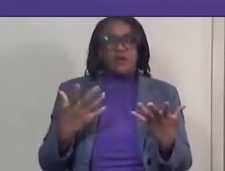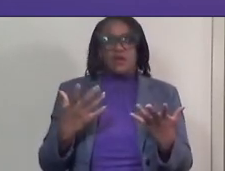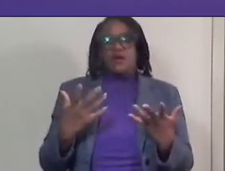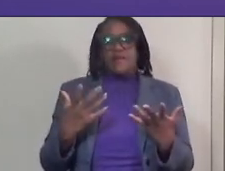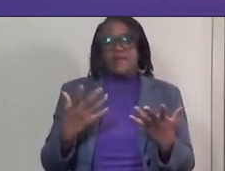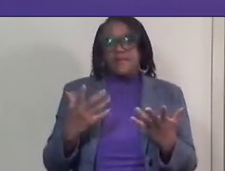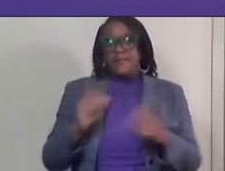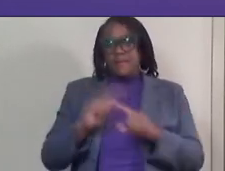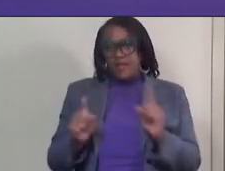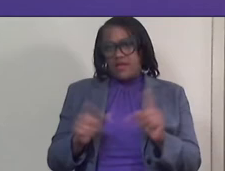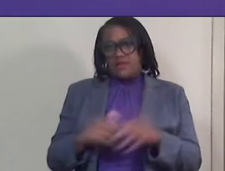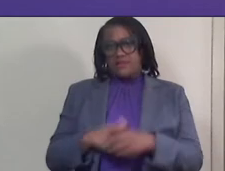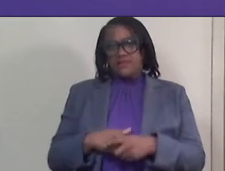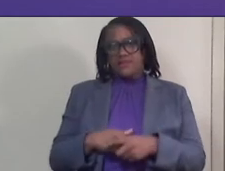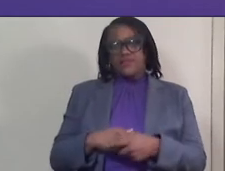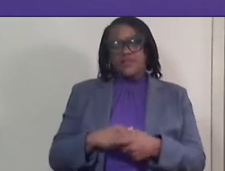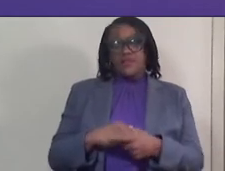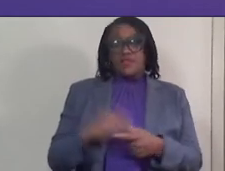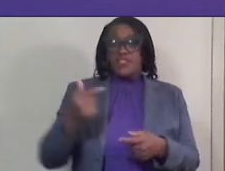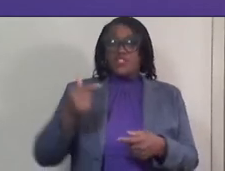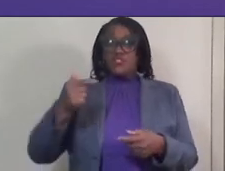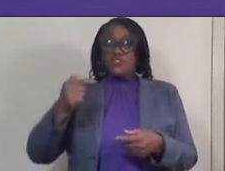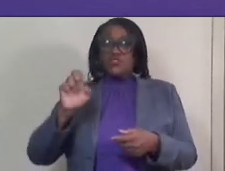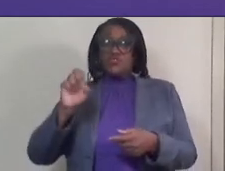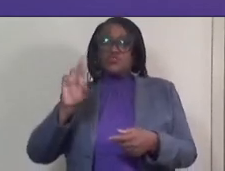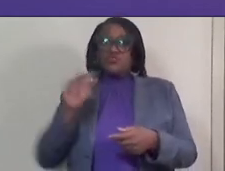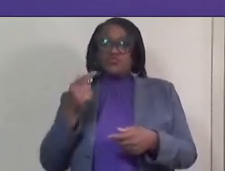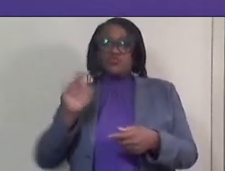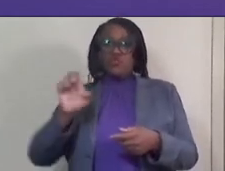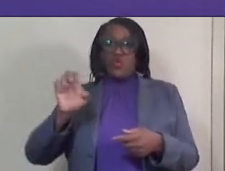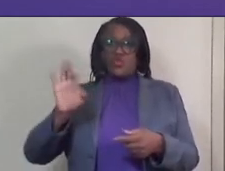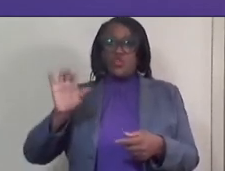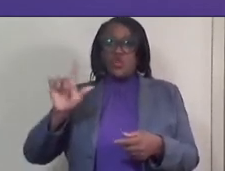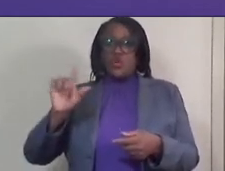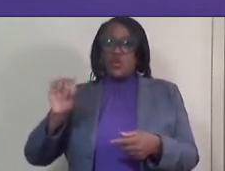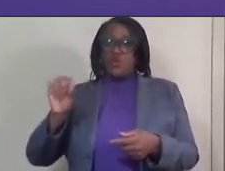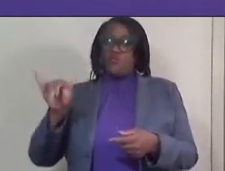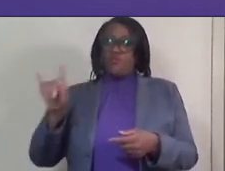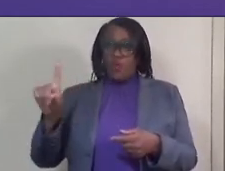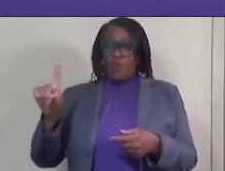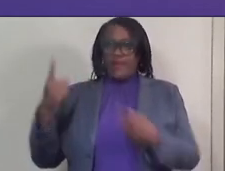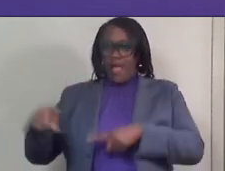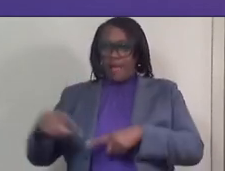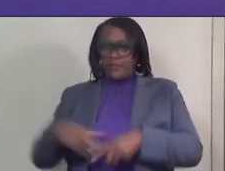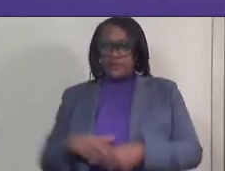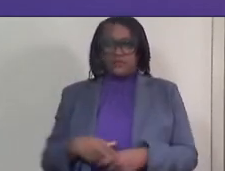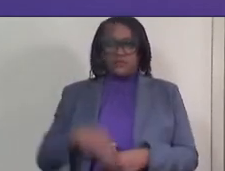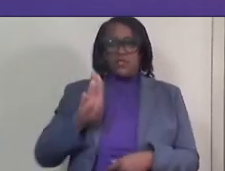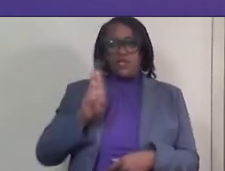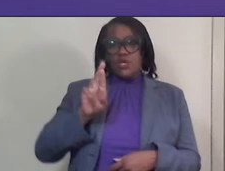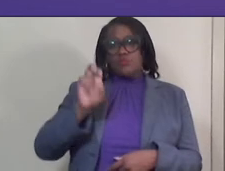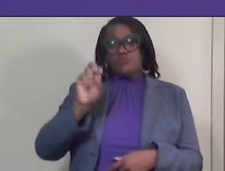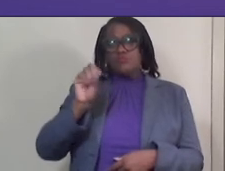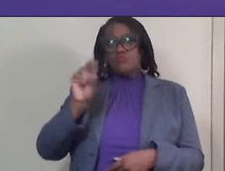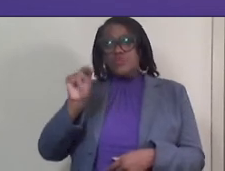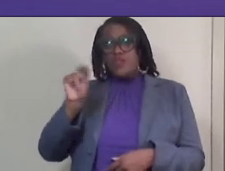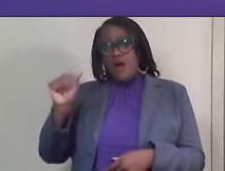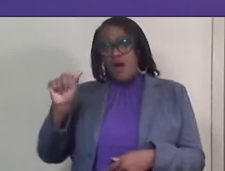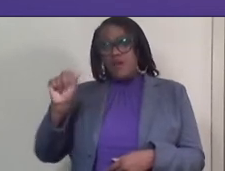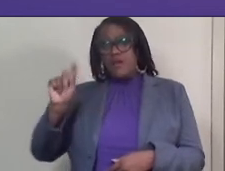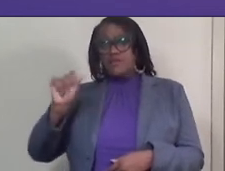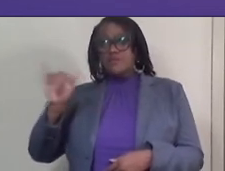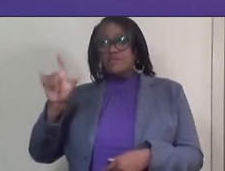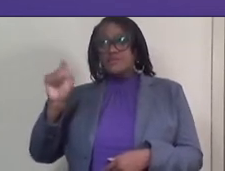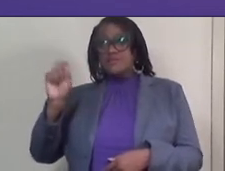But then George Floyd happened and Breonna Taylor happened. And